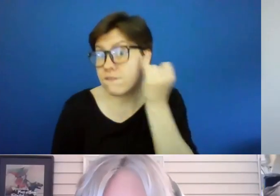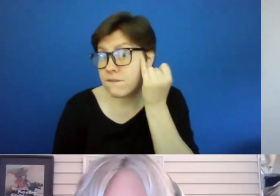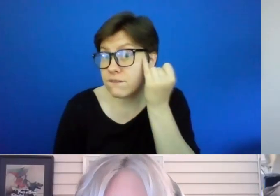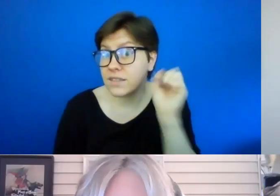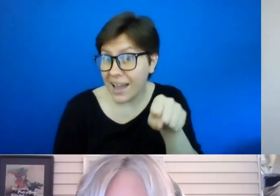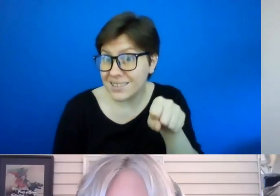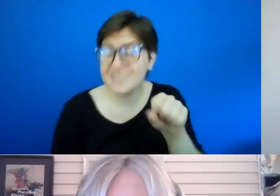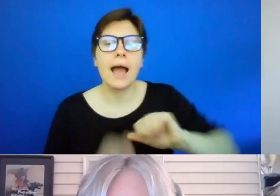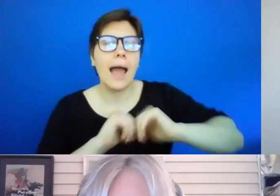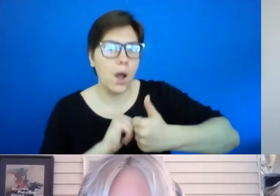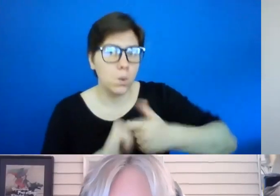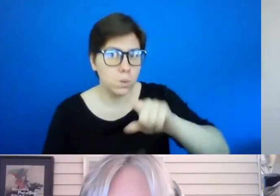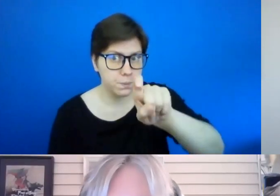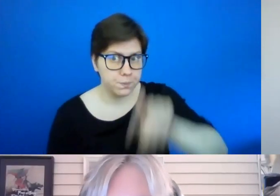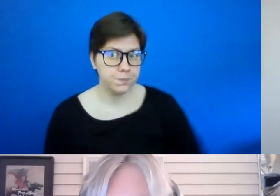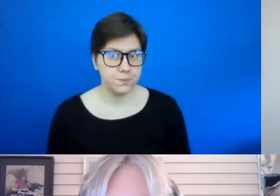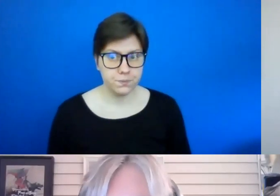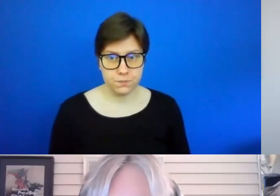how?